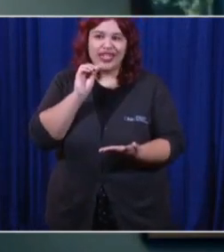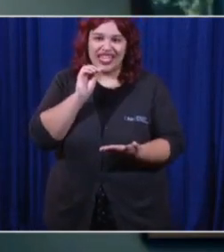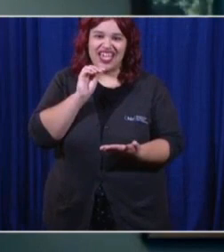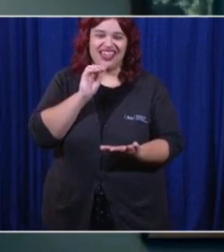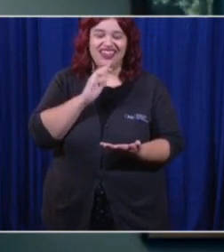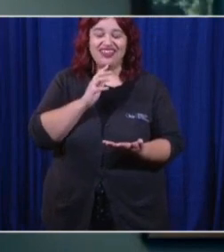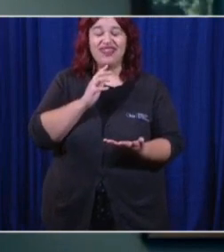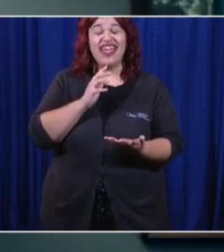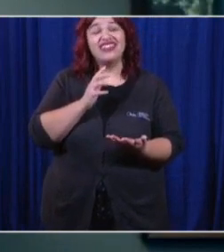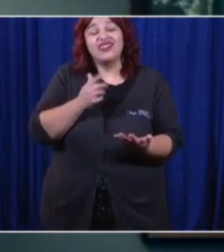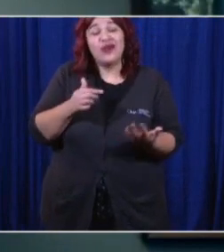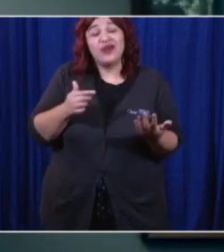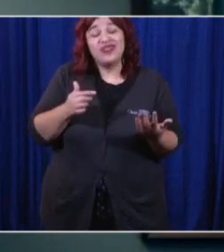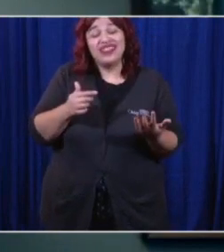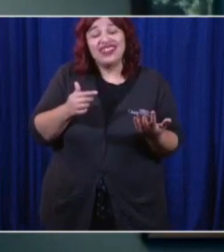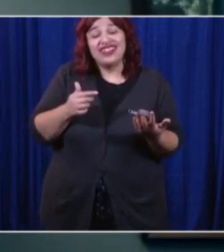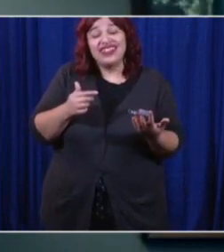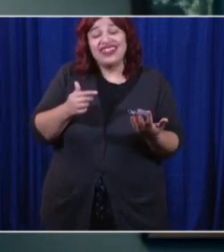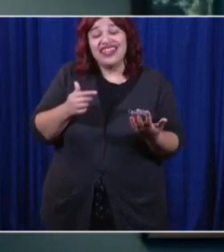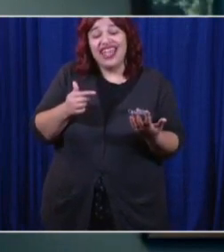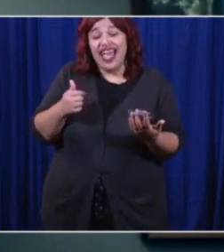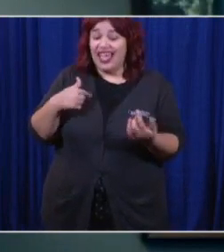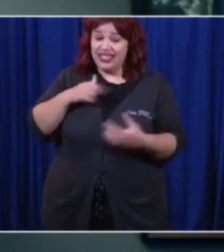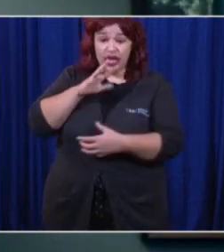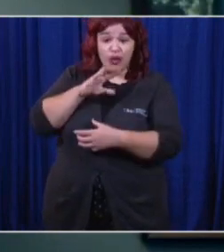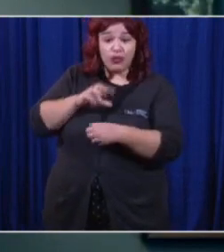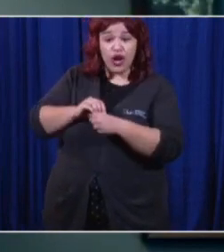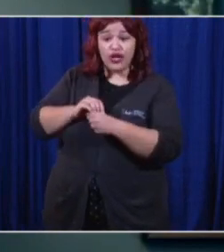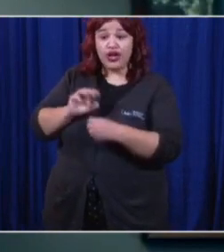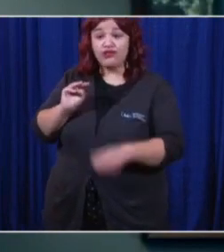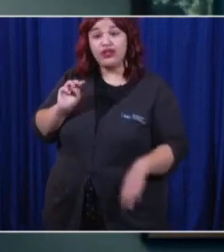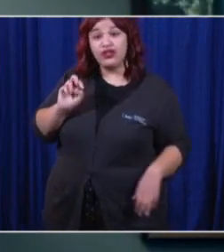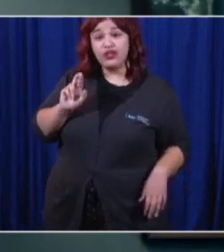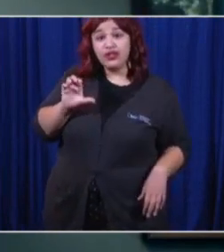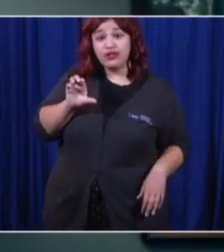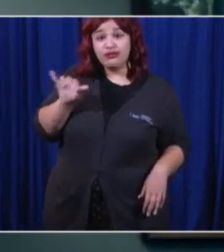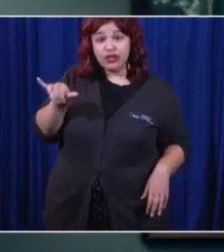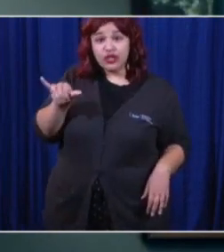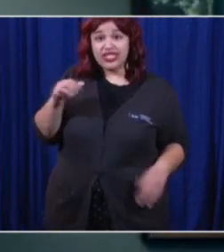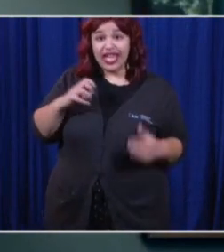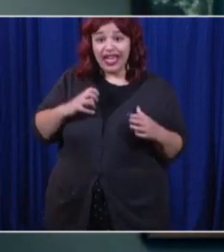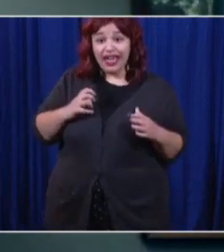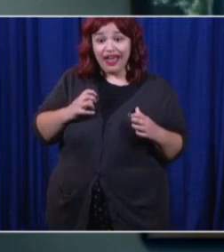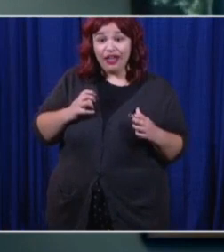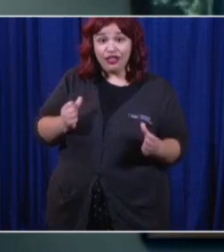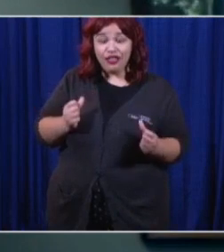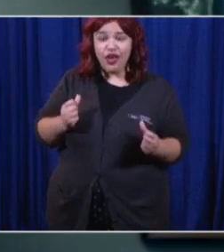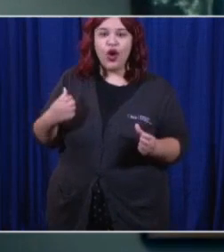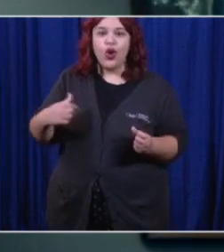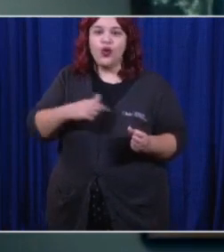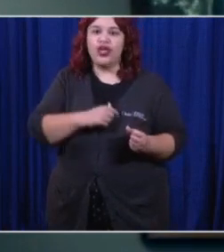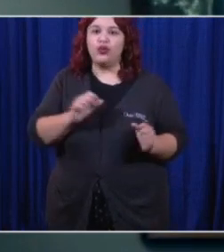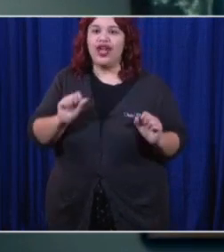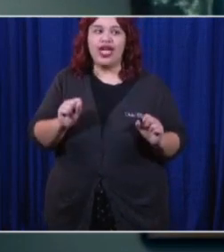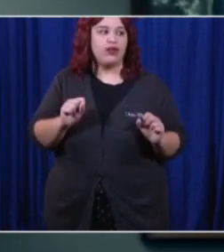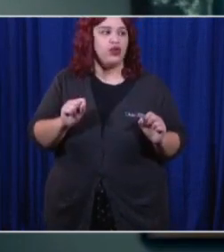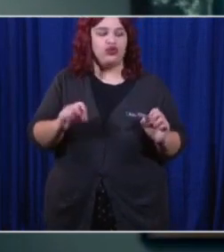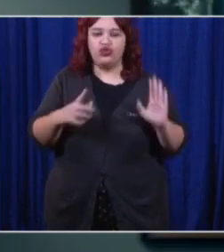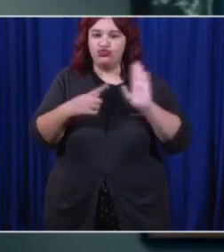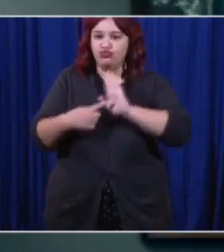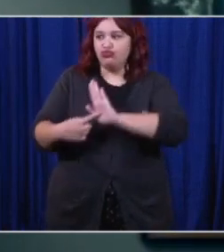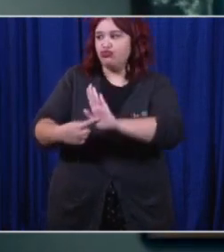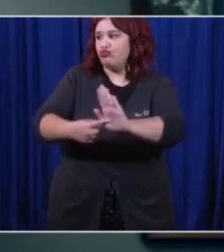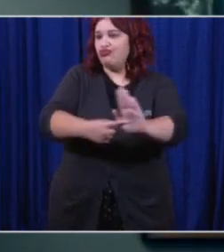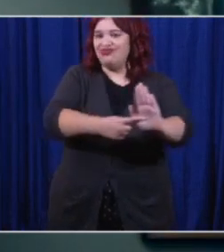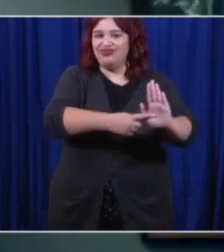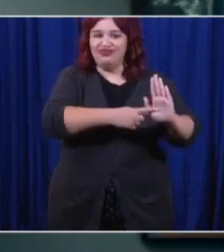is an incredible opportunity as part of a large health system, Bon Secours Mercy Health, for us to be able to show our mission in action to all of the communities that we